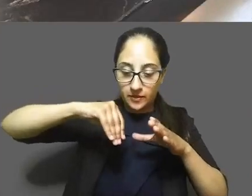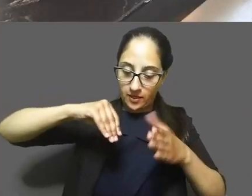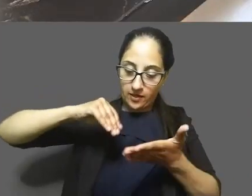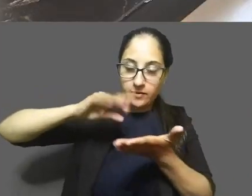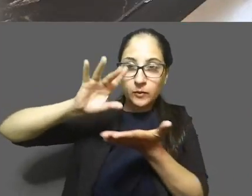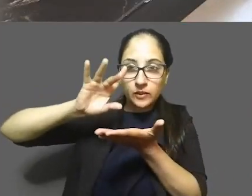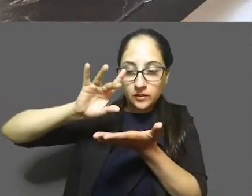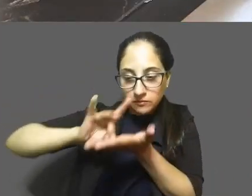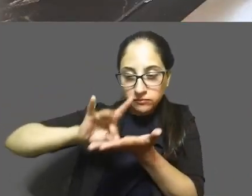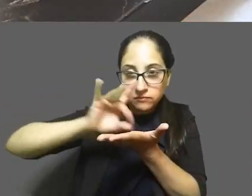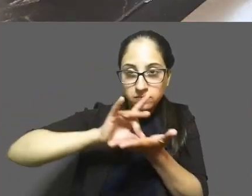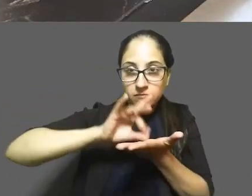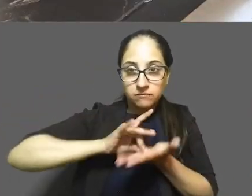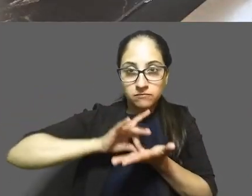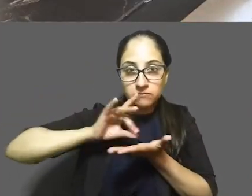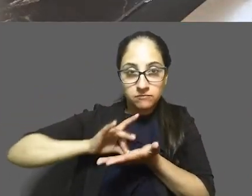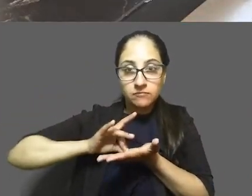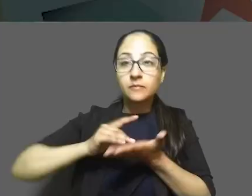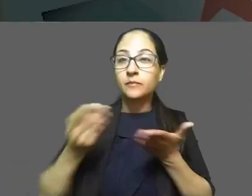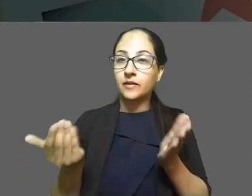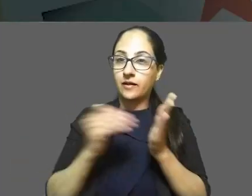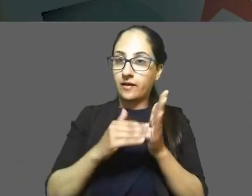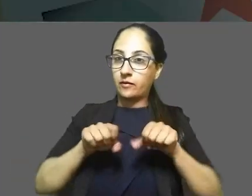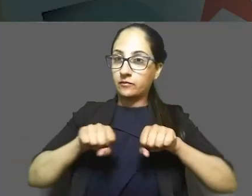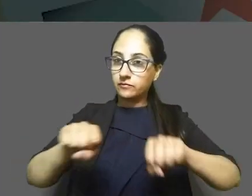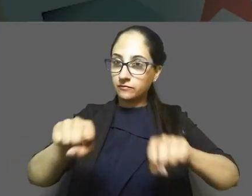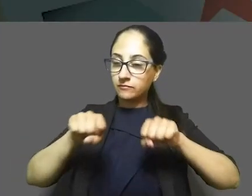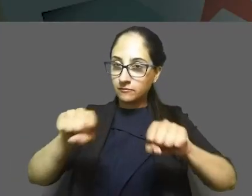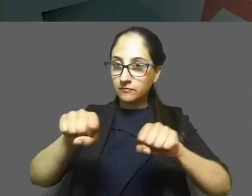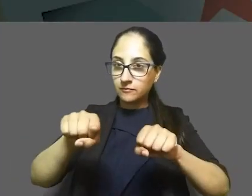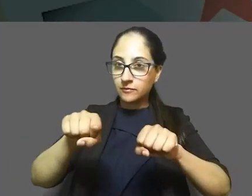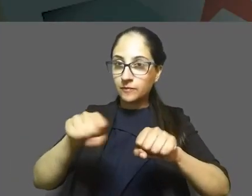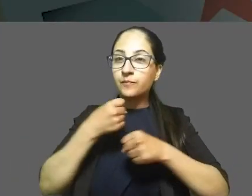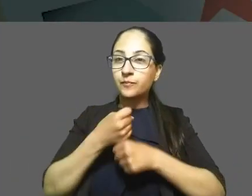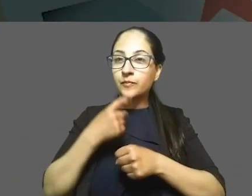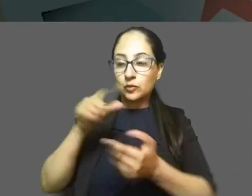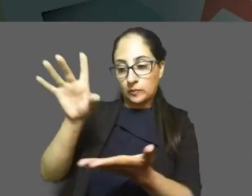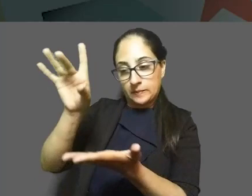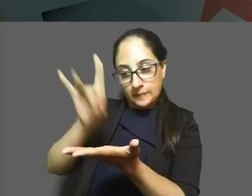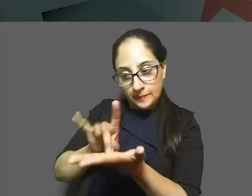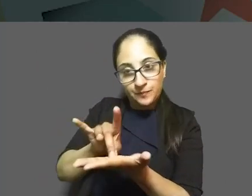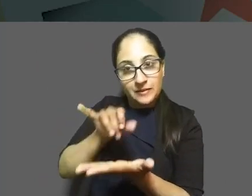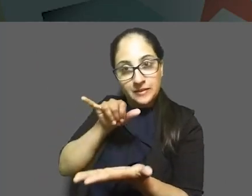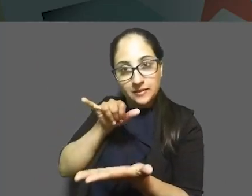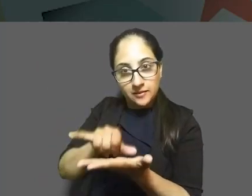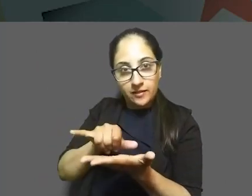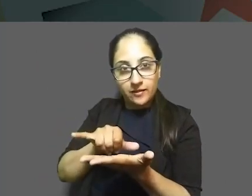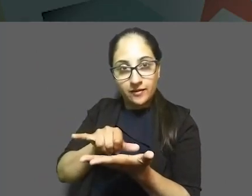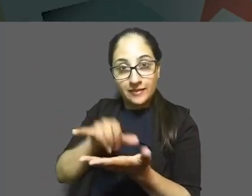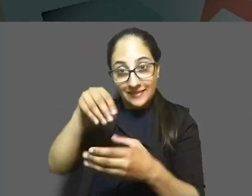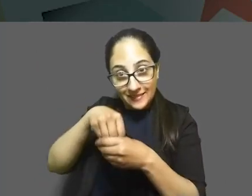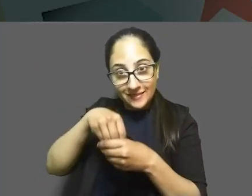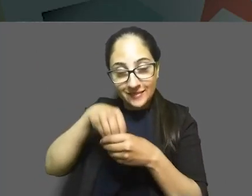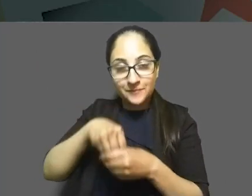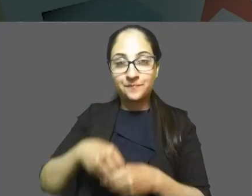into my naan. And then I'm going to give it another couple of